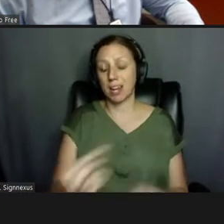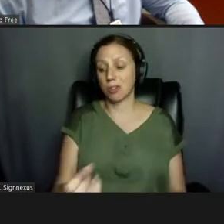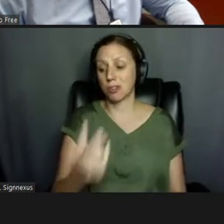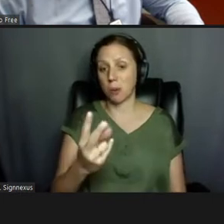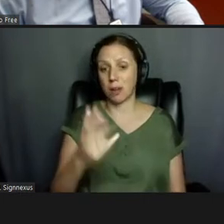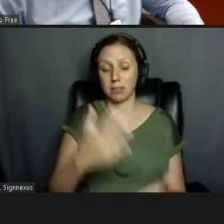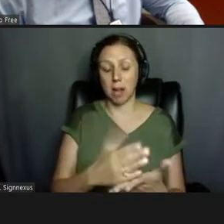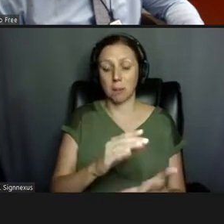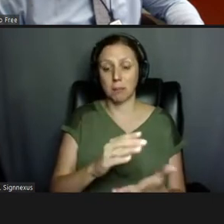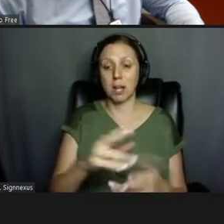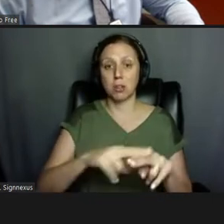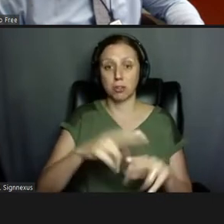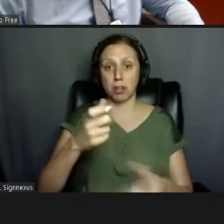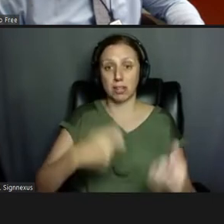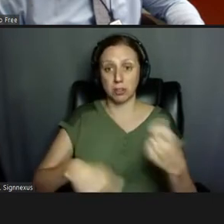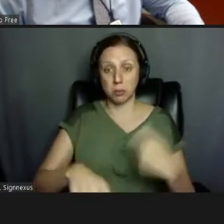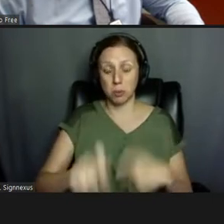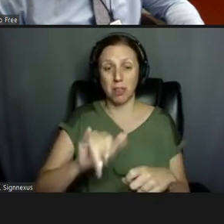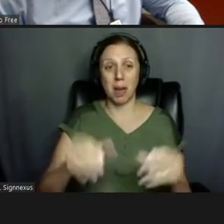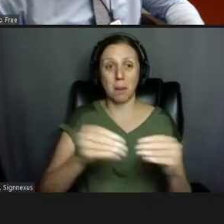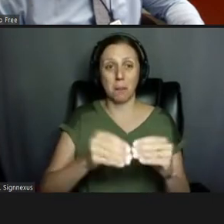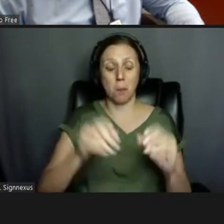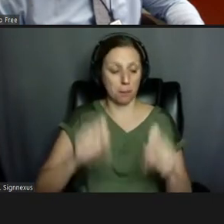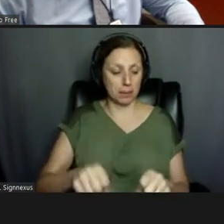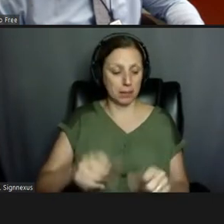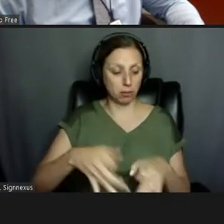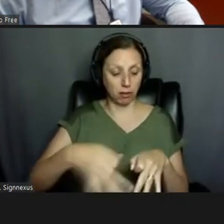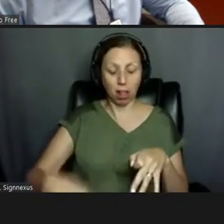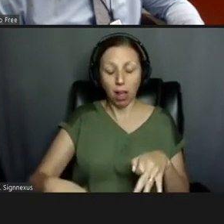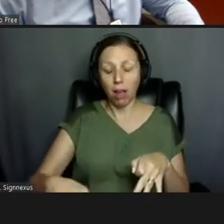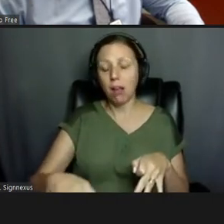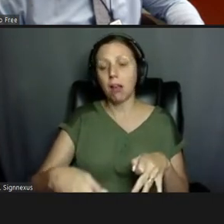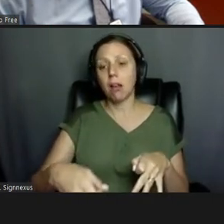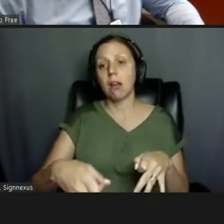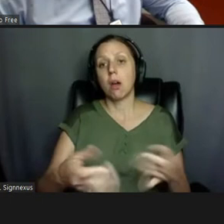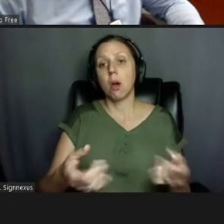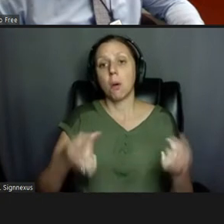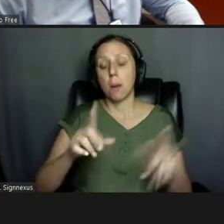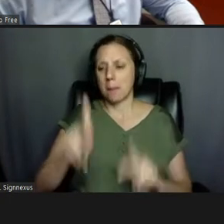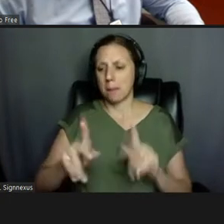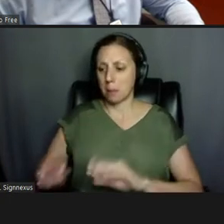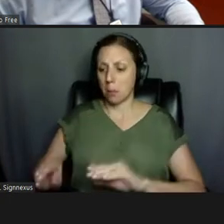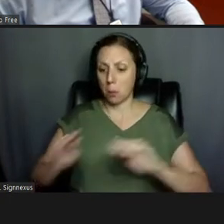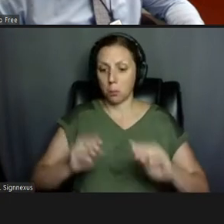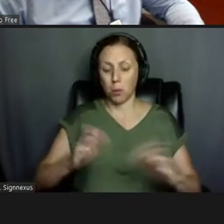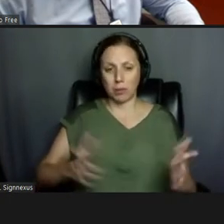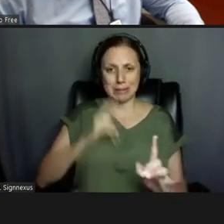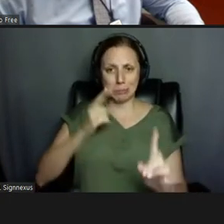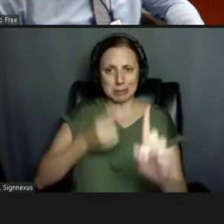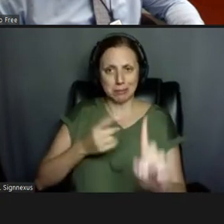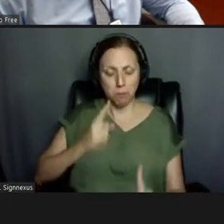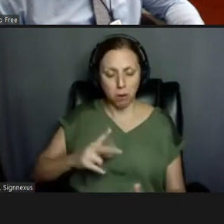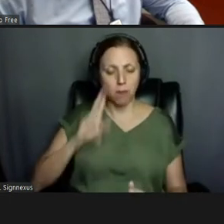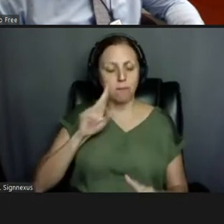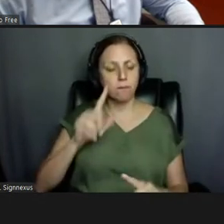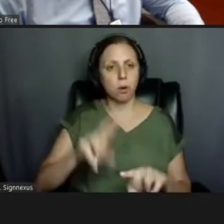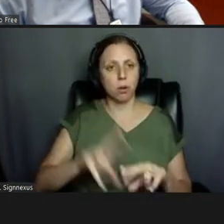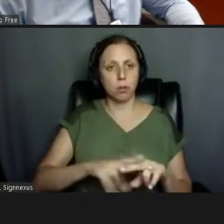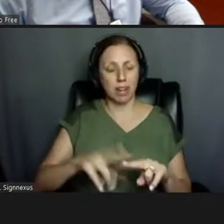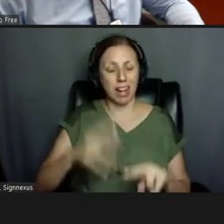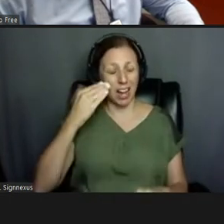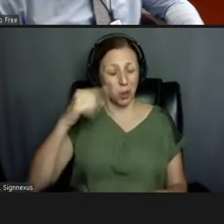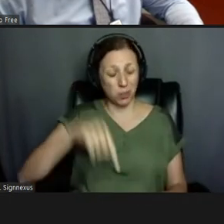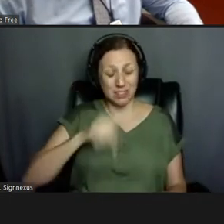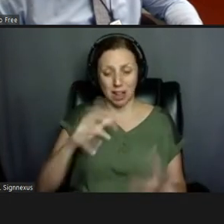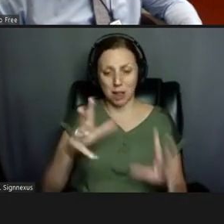which opens you up to even more potential delays. The majority of people moved here specifically for the train. I know this isn't the forum for this, but I would love to